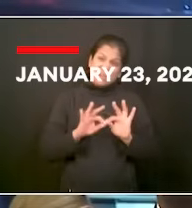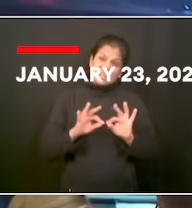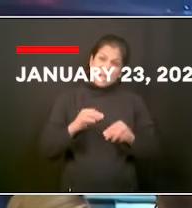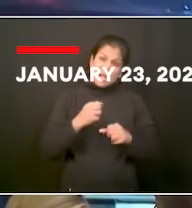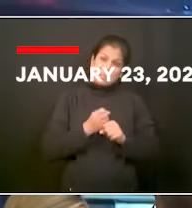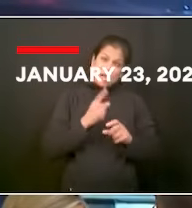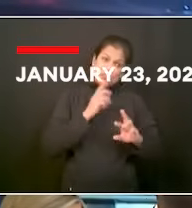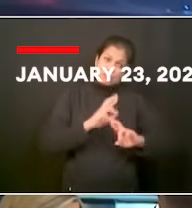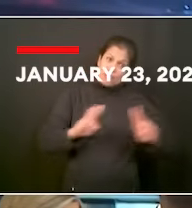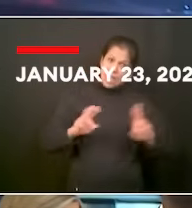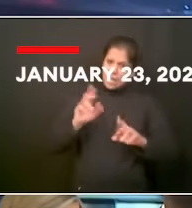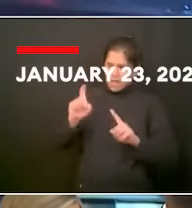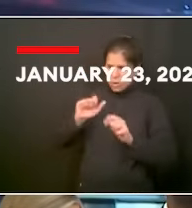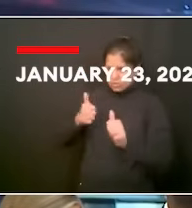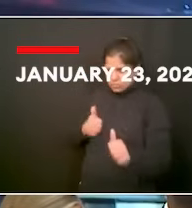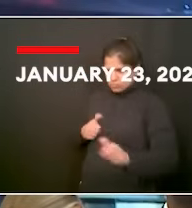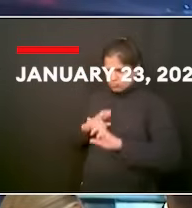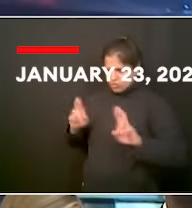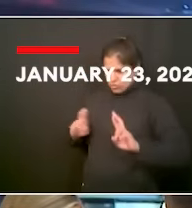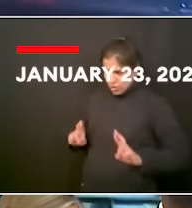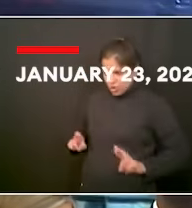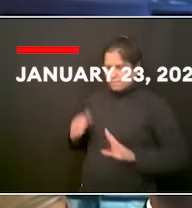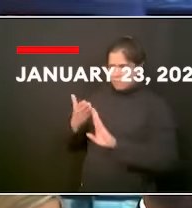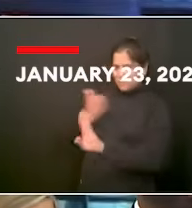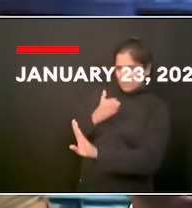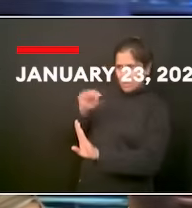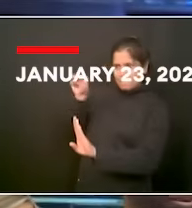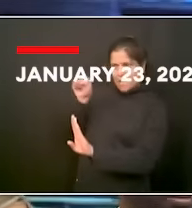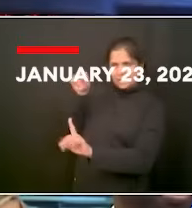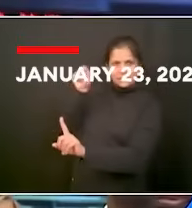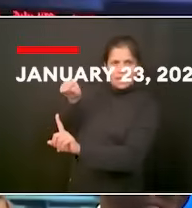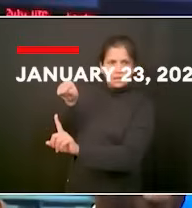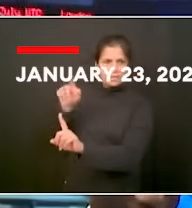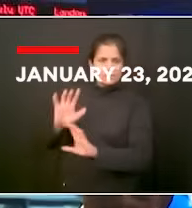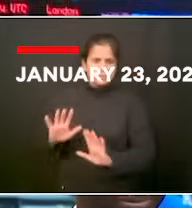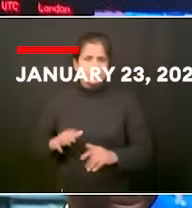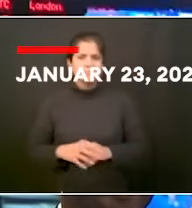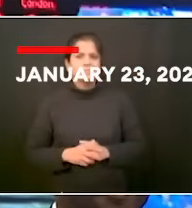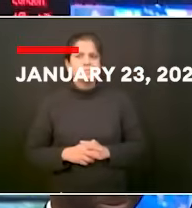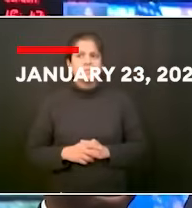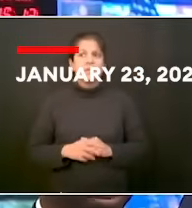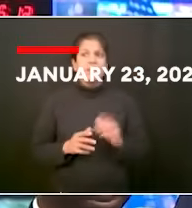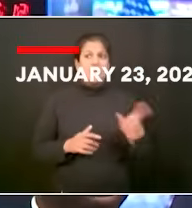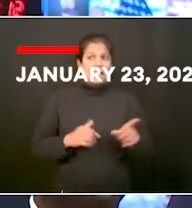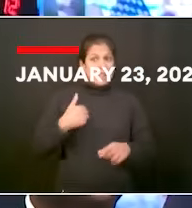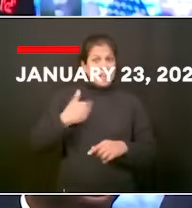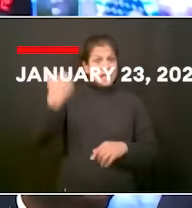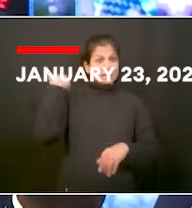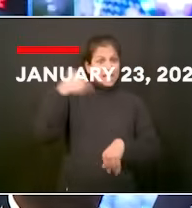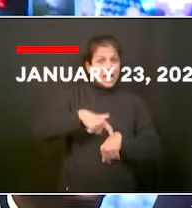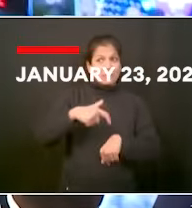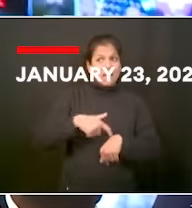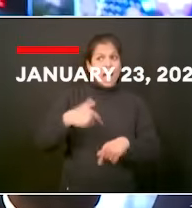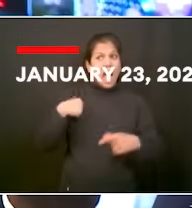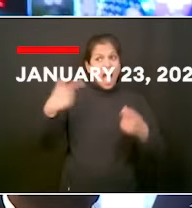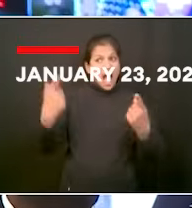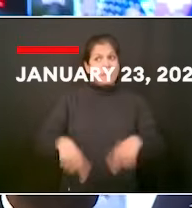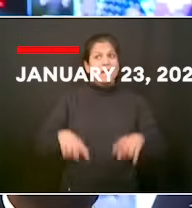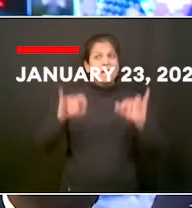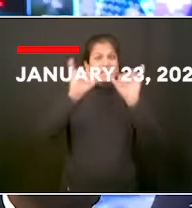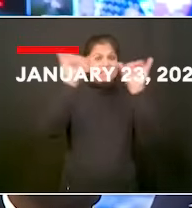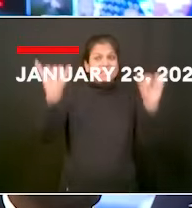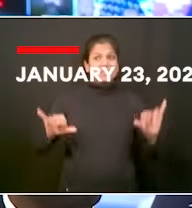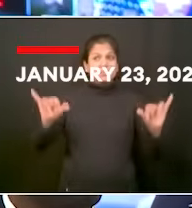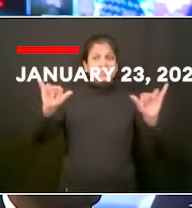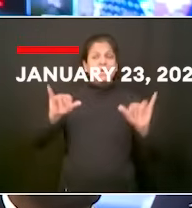students, teachers, and parents faced last time around was the inability for the system to handle the amount of people who were logging on all at once. And